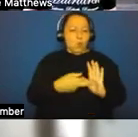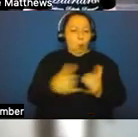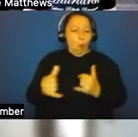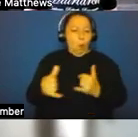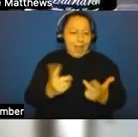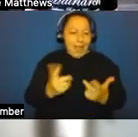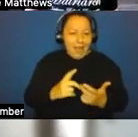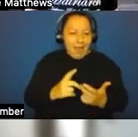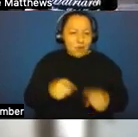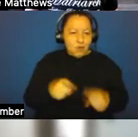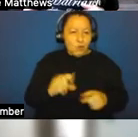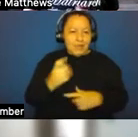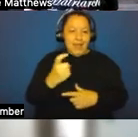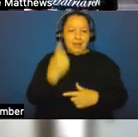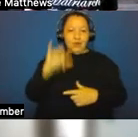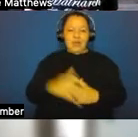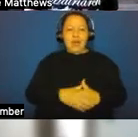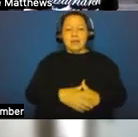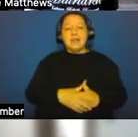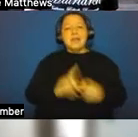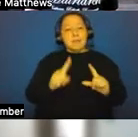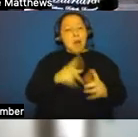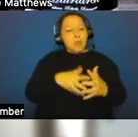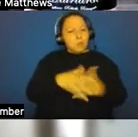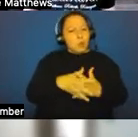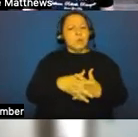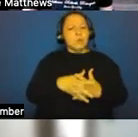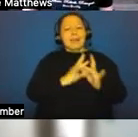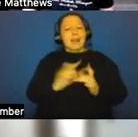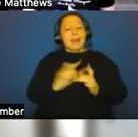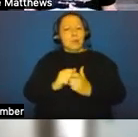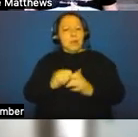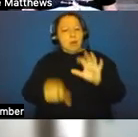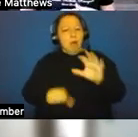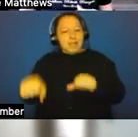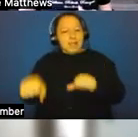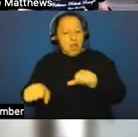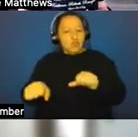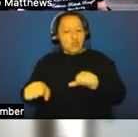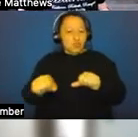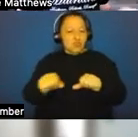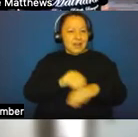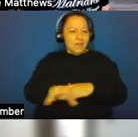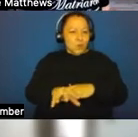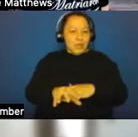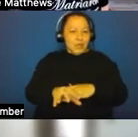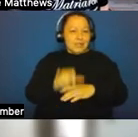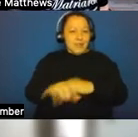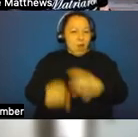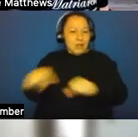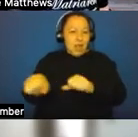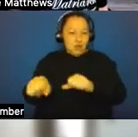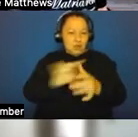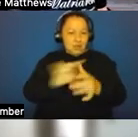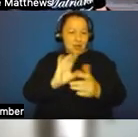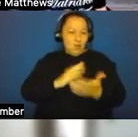really connected in our communities to colonization and the impact of colonization. And so I think, with